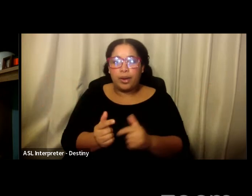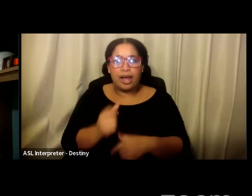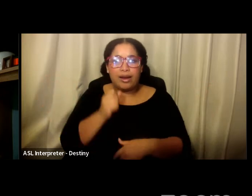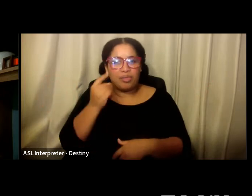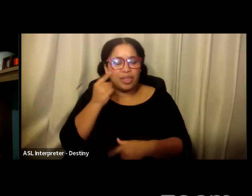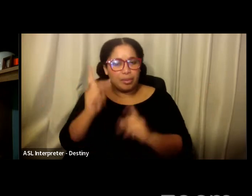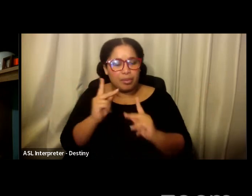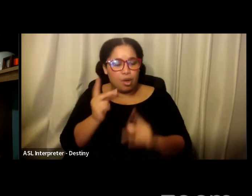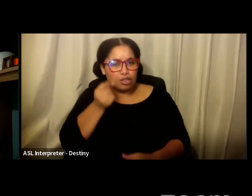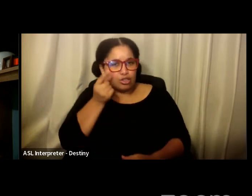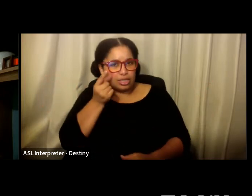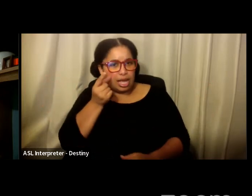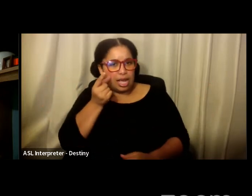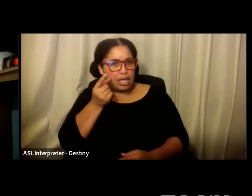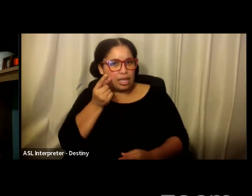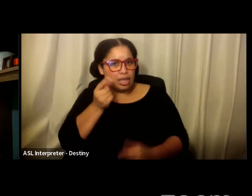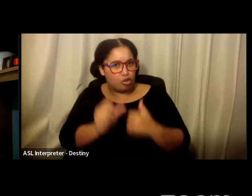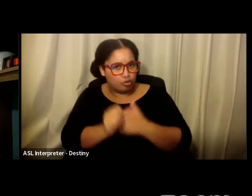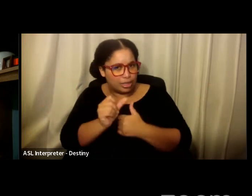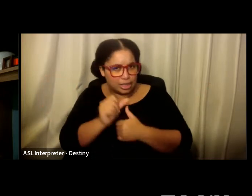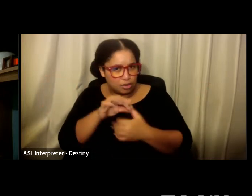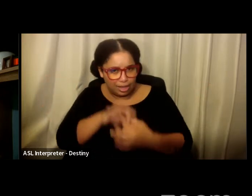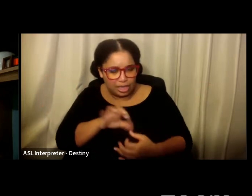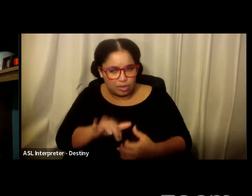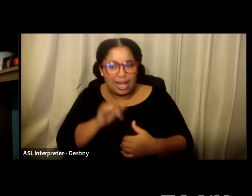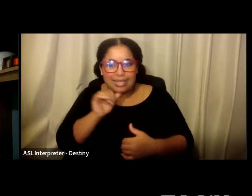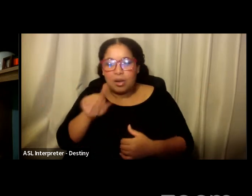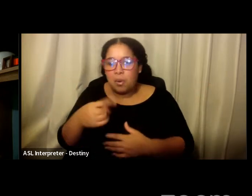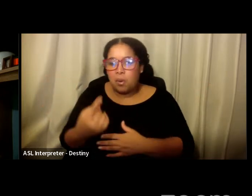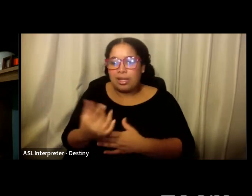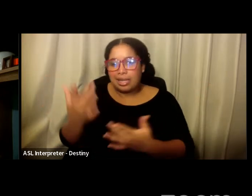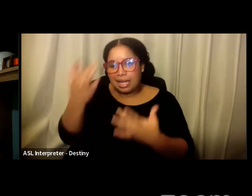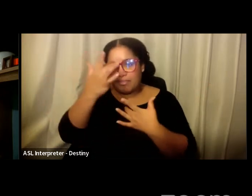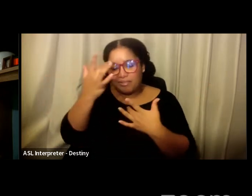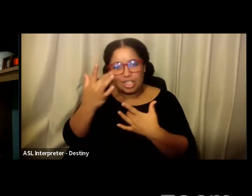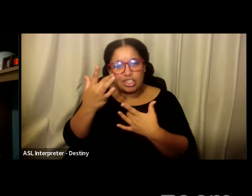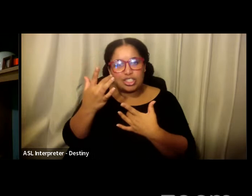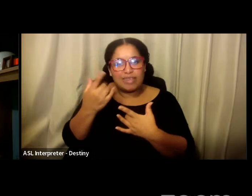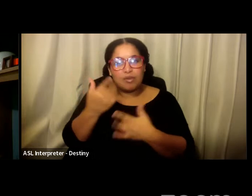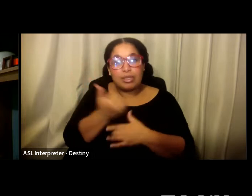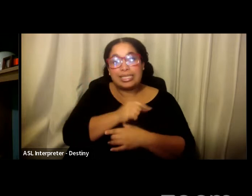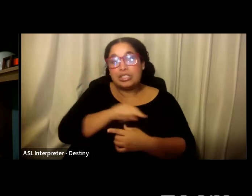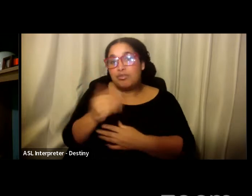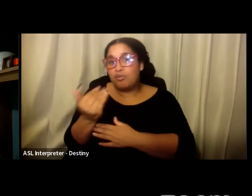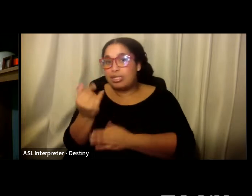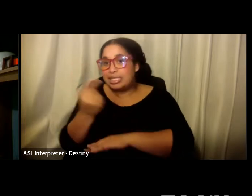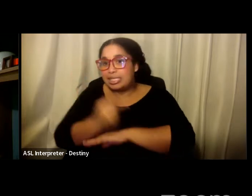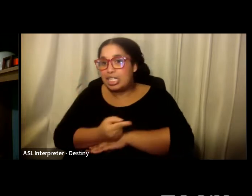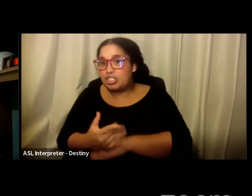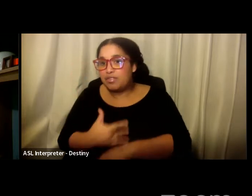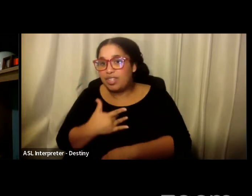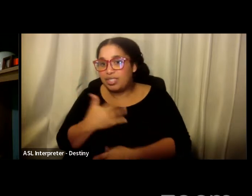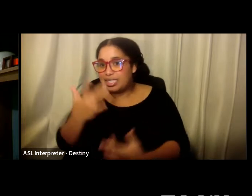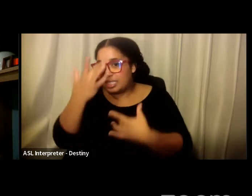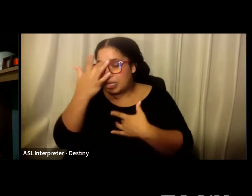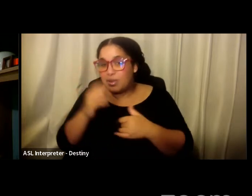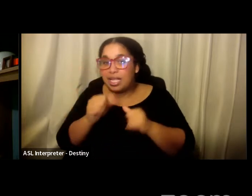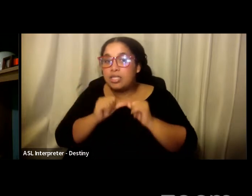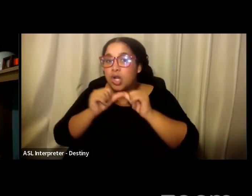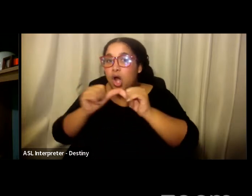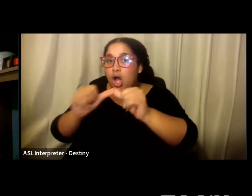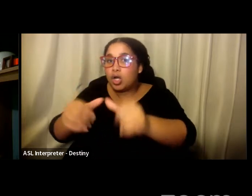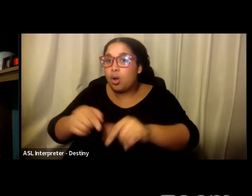people are really understanding what's at risk here. It's not just the infection for those 10 to 14 days that you feel sick. It really is a